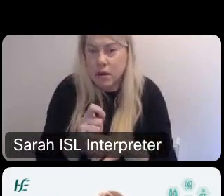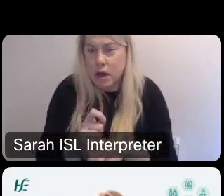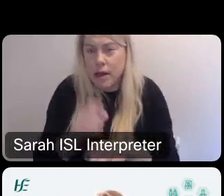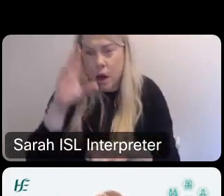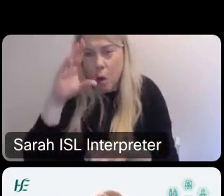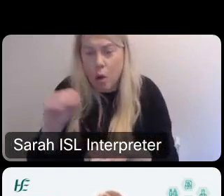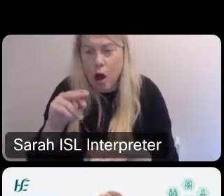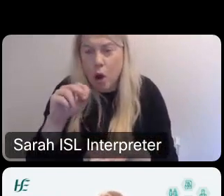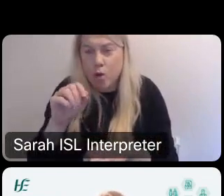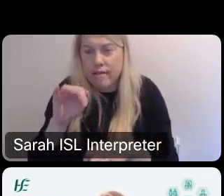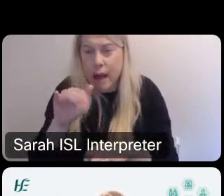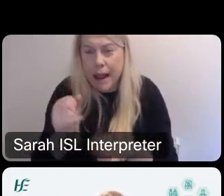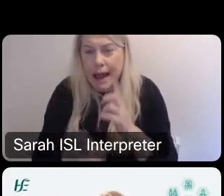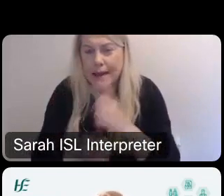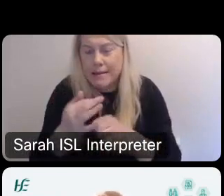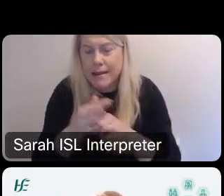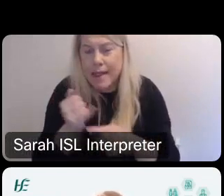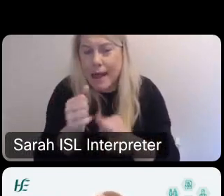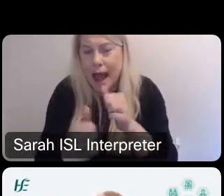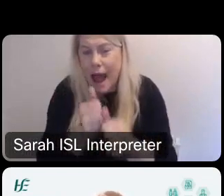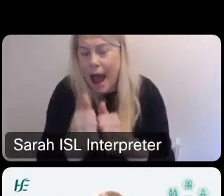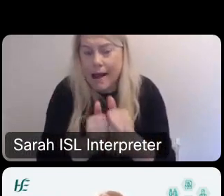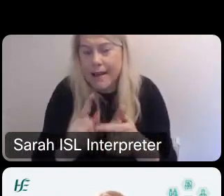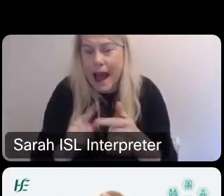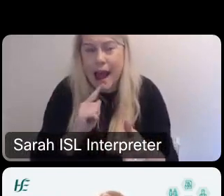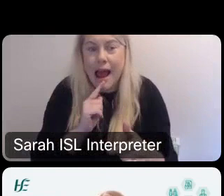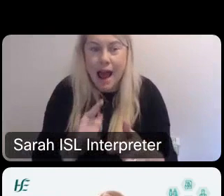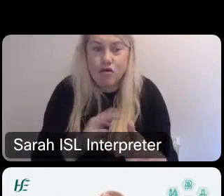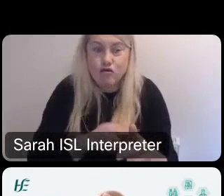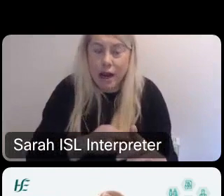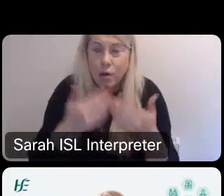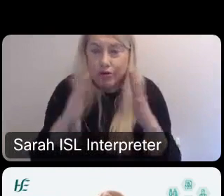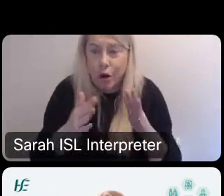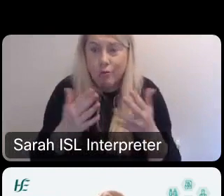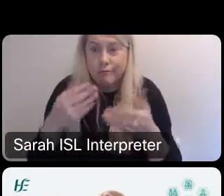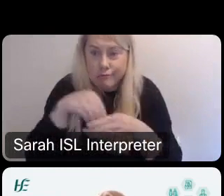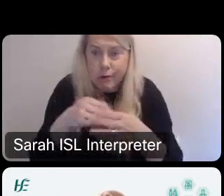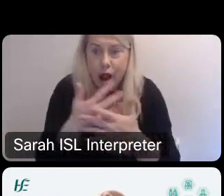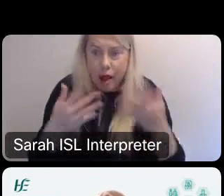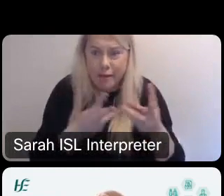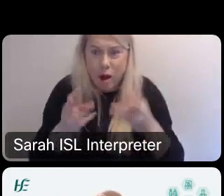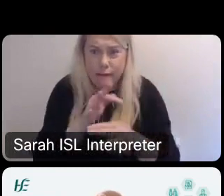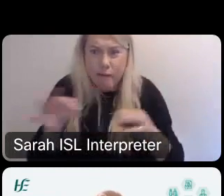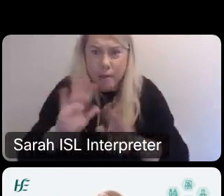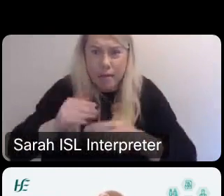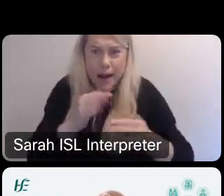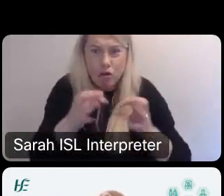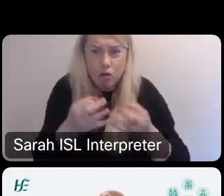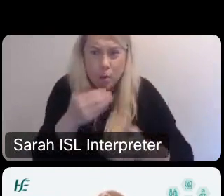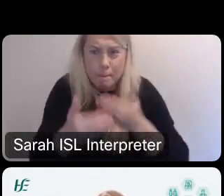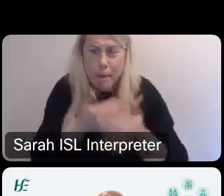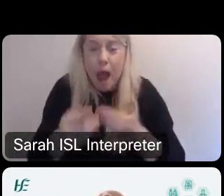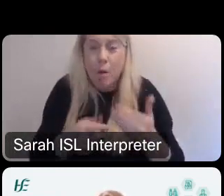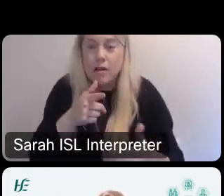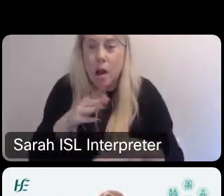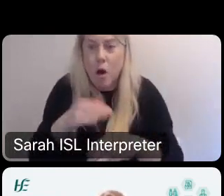will draw on the insight that's been gathered through the extensive preparatory work of the implementation group. And I'll speak a little bit more to that in